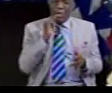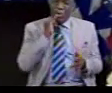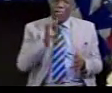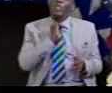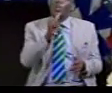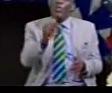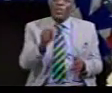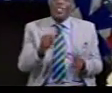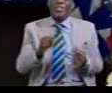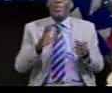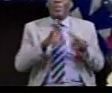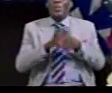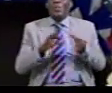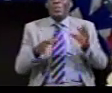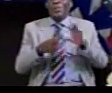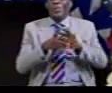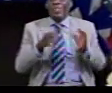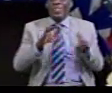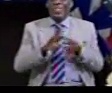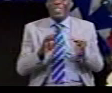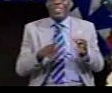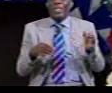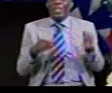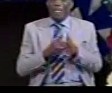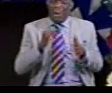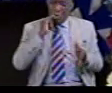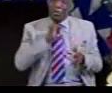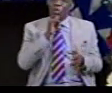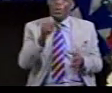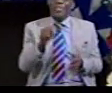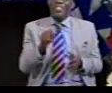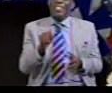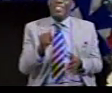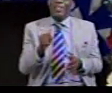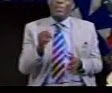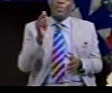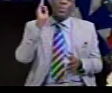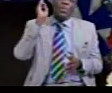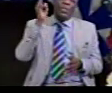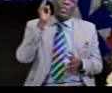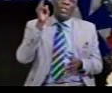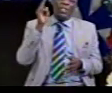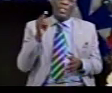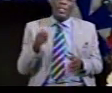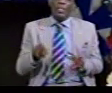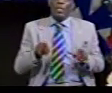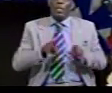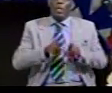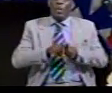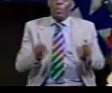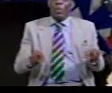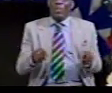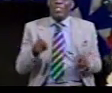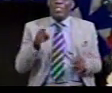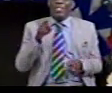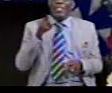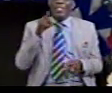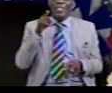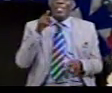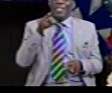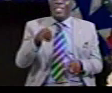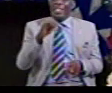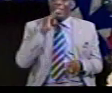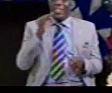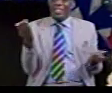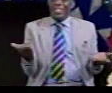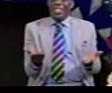plus l'histoire. It is not history. Ça n'entre pas dans l'histoire, c'est pas l'histoire. But he is here live.